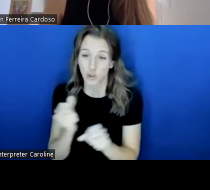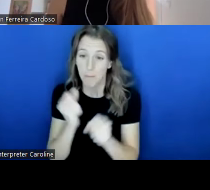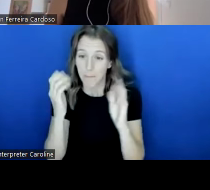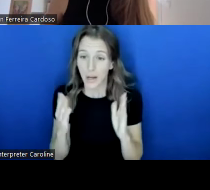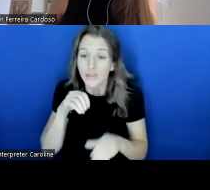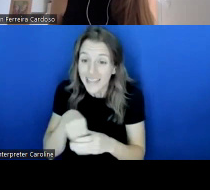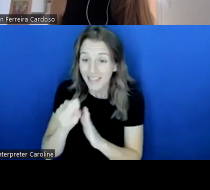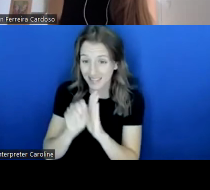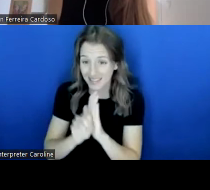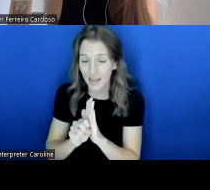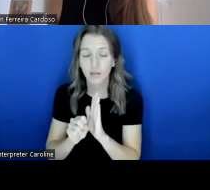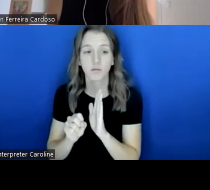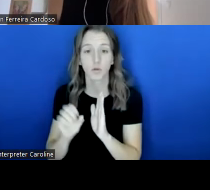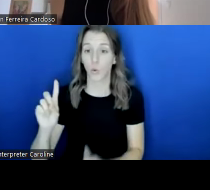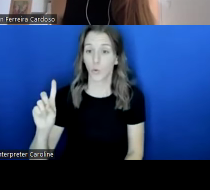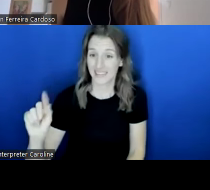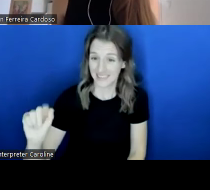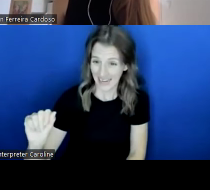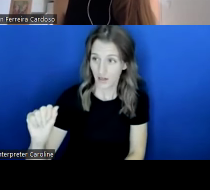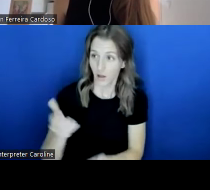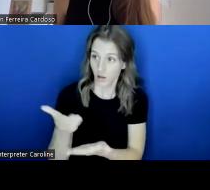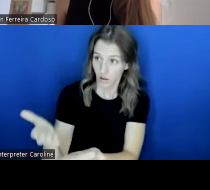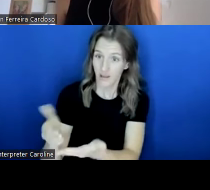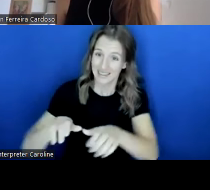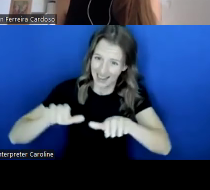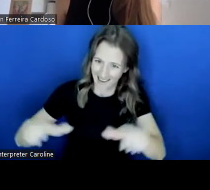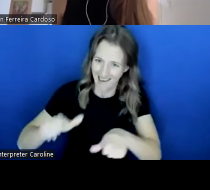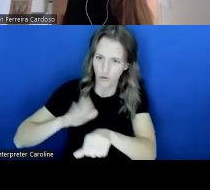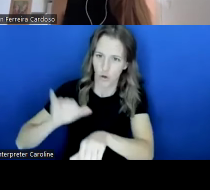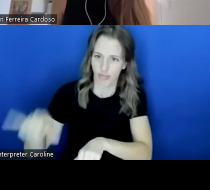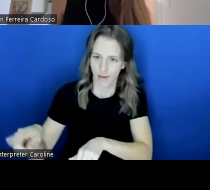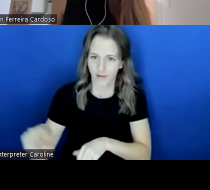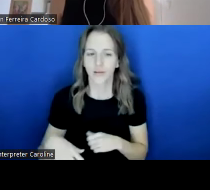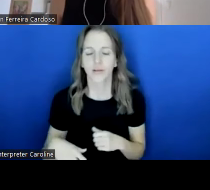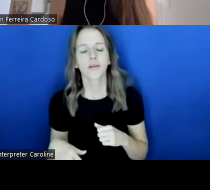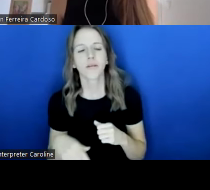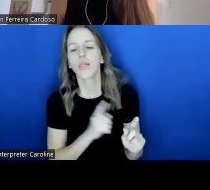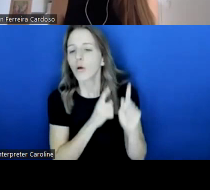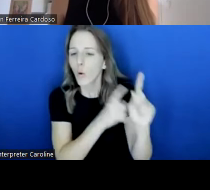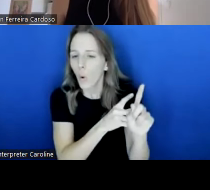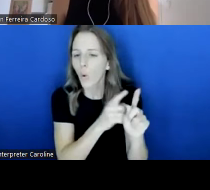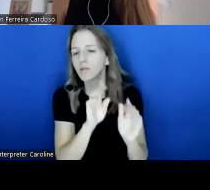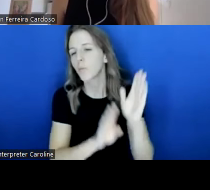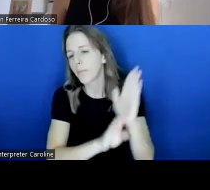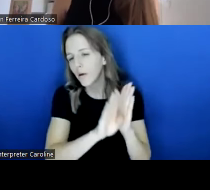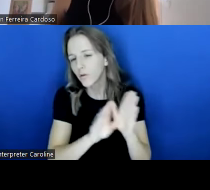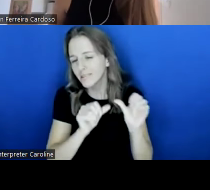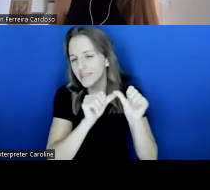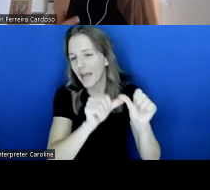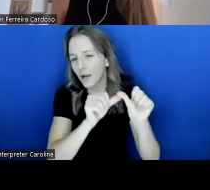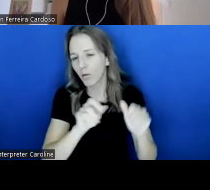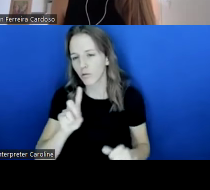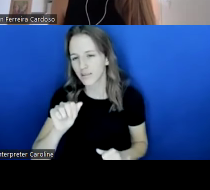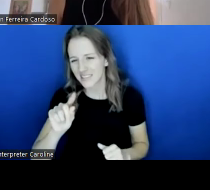data is actionable. And then, with the goal to, again, build this sustainable data system that